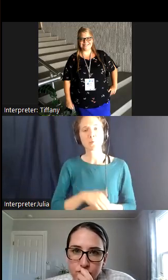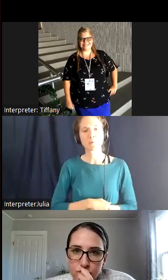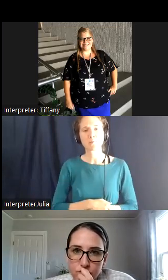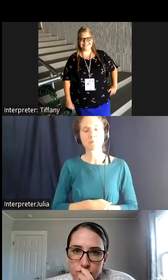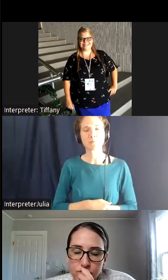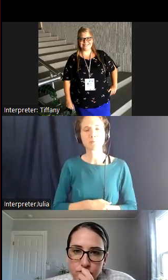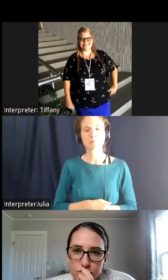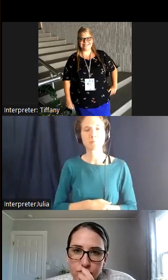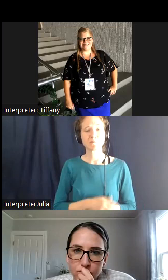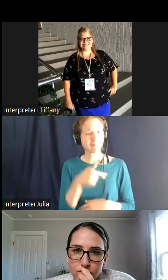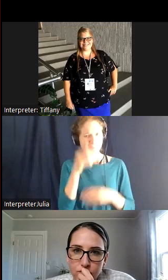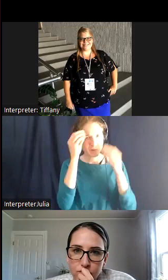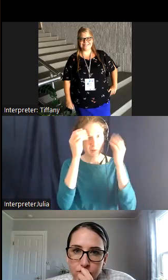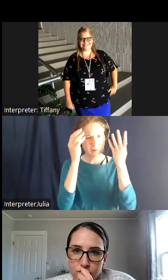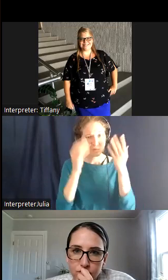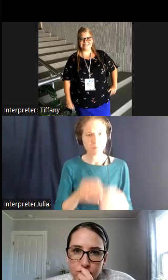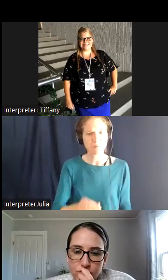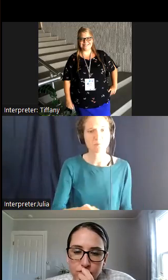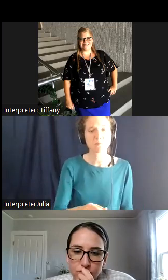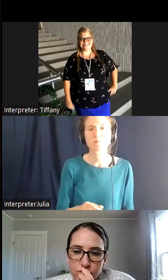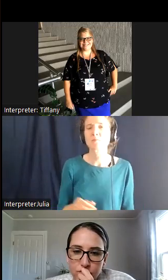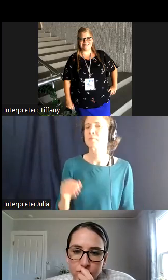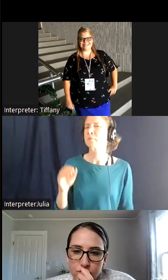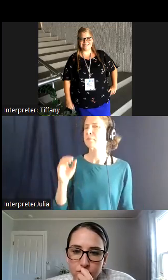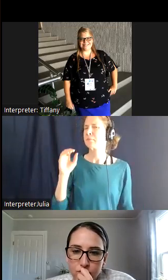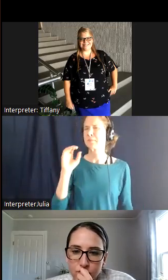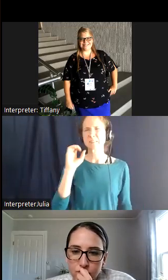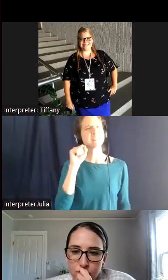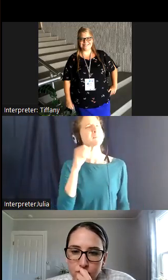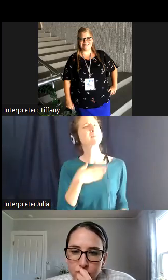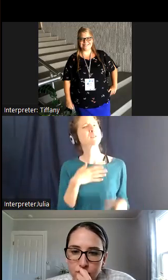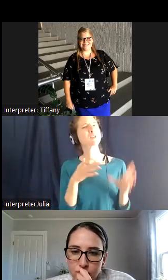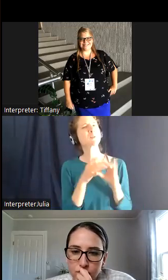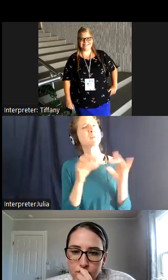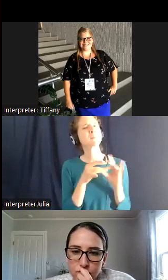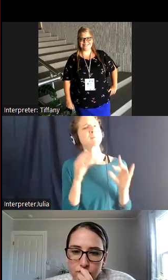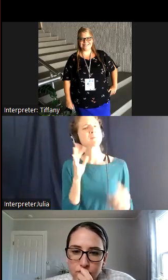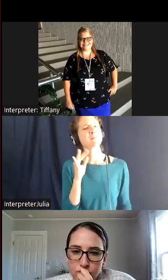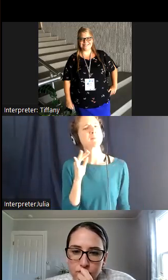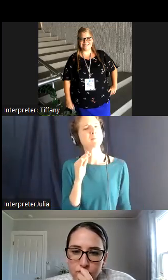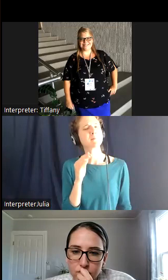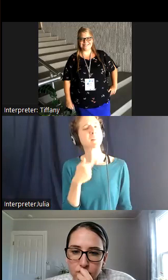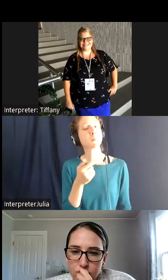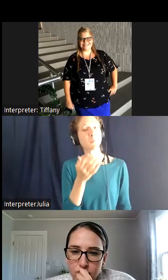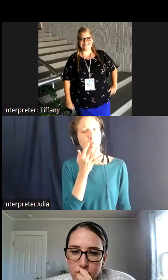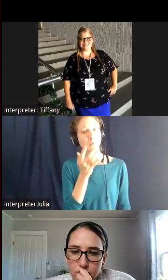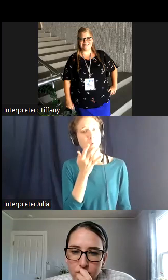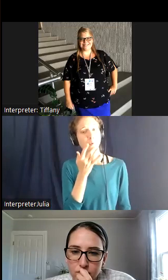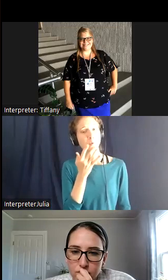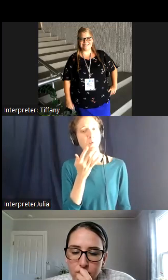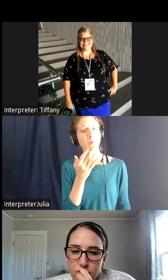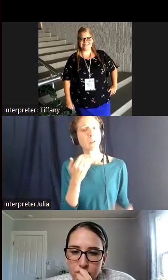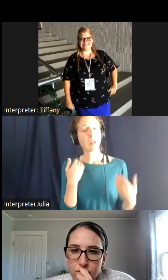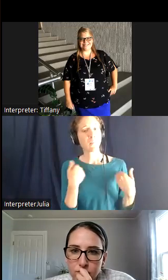for consideration. Yeah, I guess my comment around that would be, I would rather have a client define a